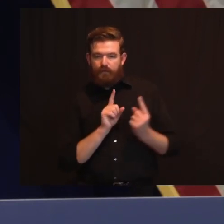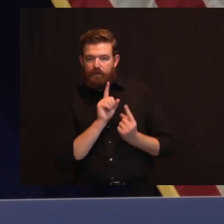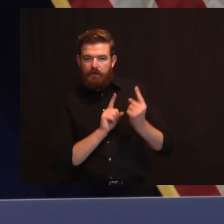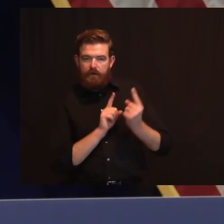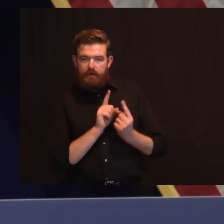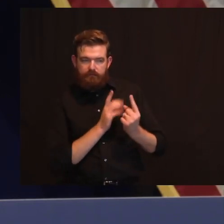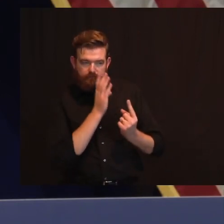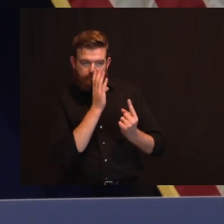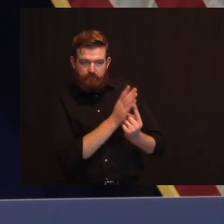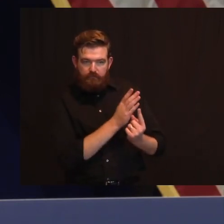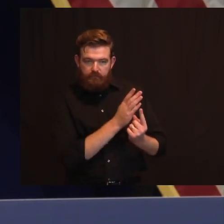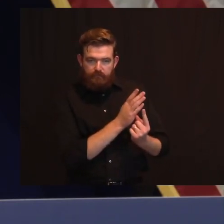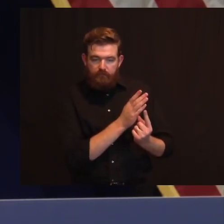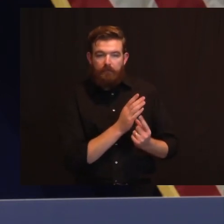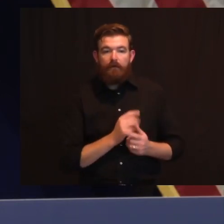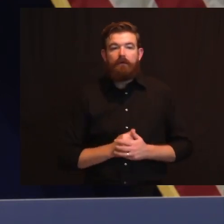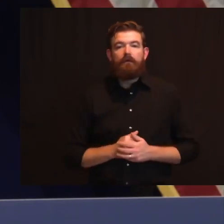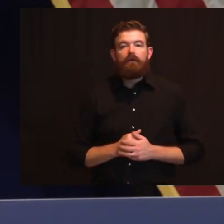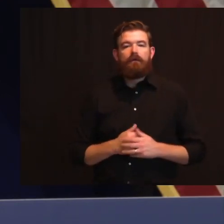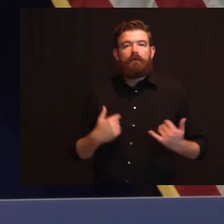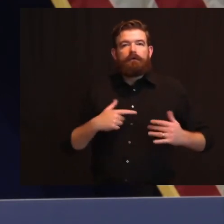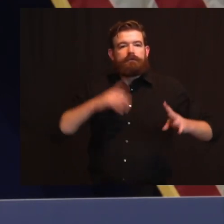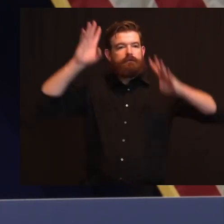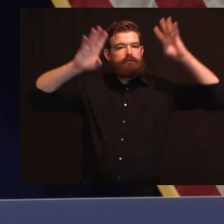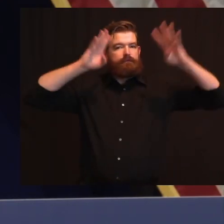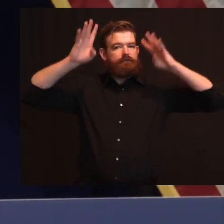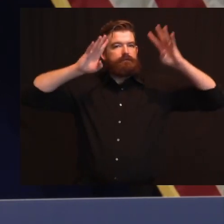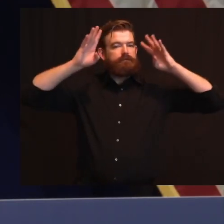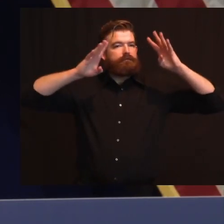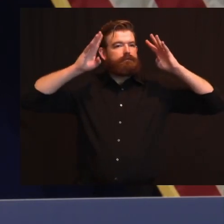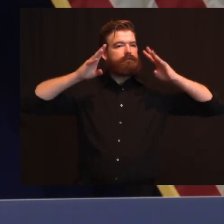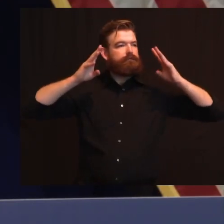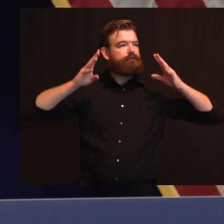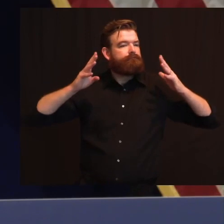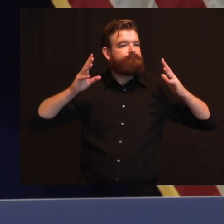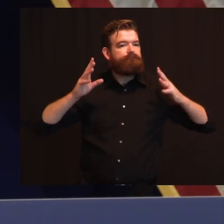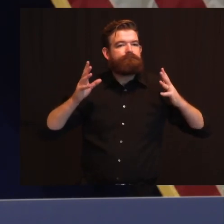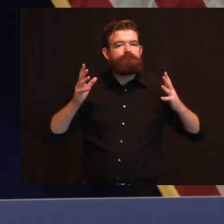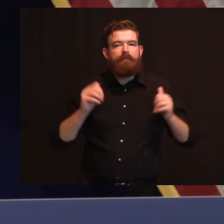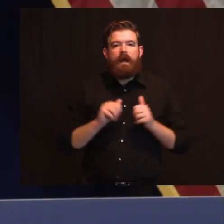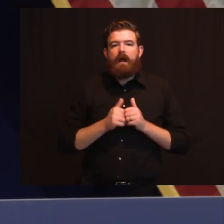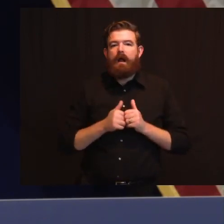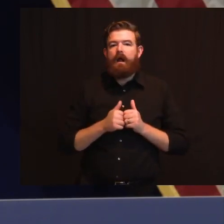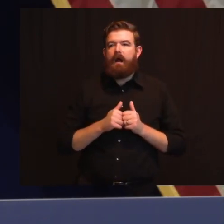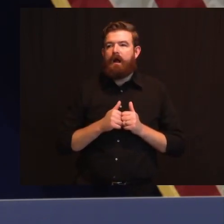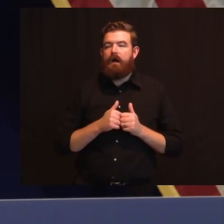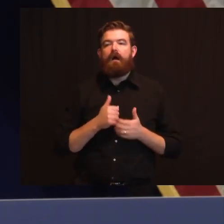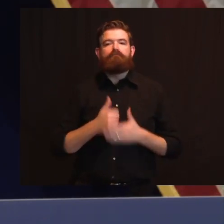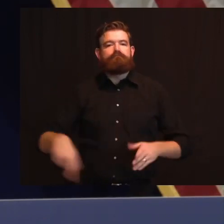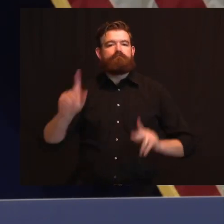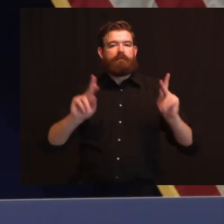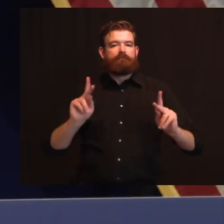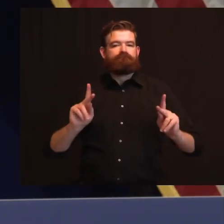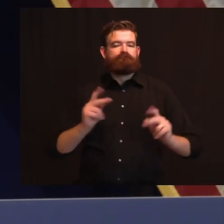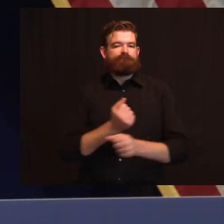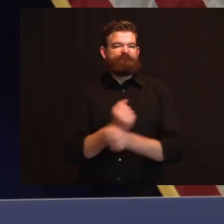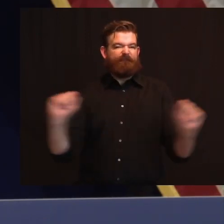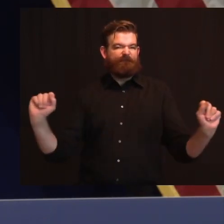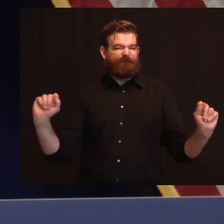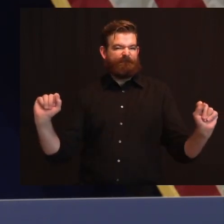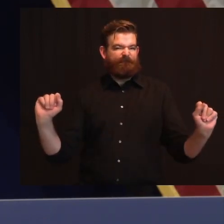transactions faster than before, and to keep everyone safe. We're grateful for the positive comments we've gotten.